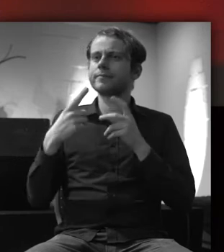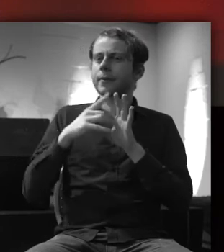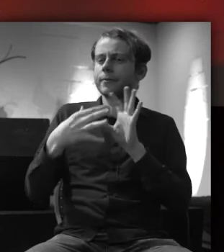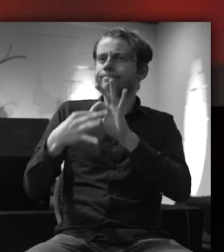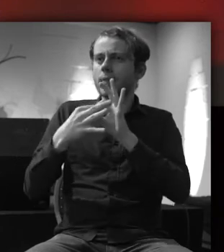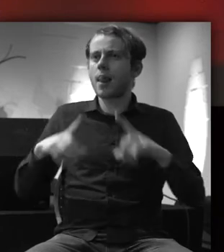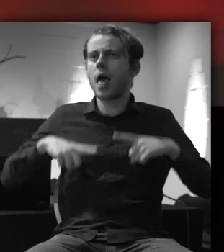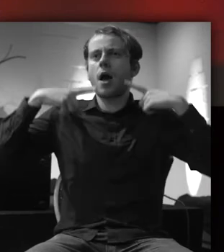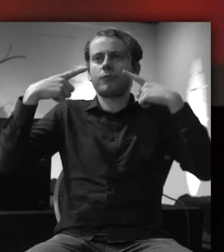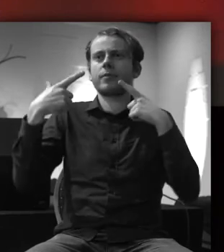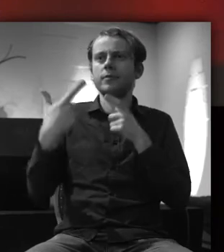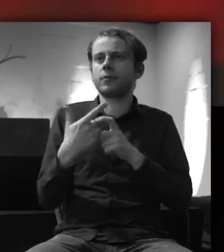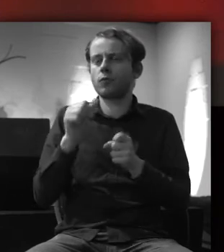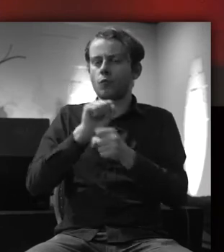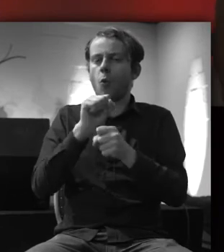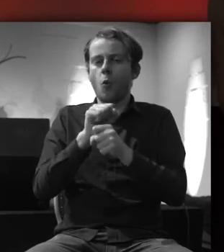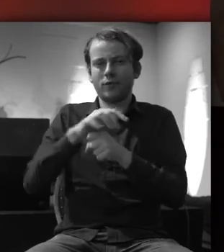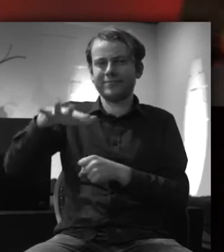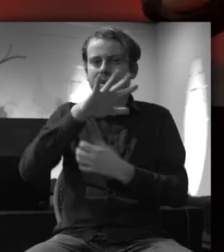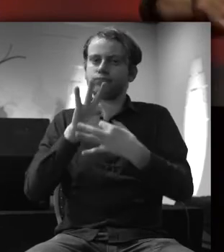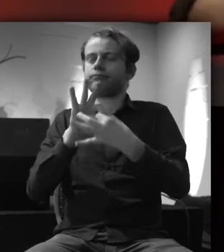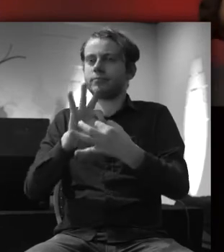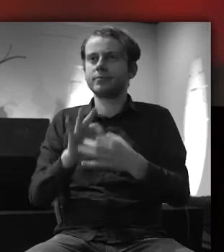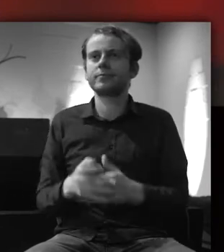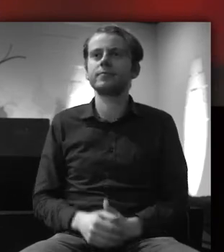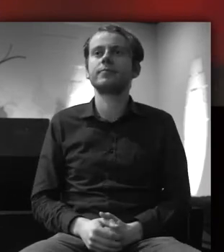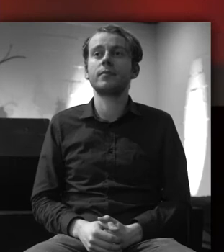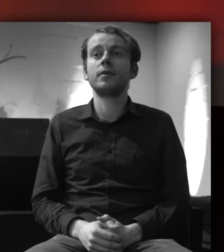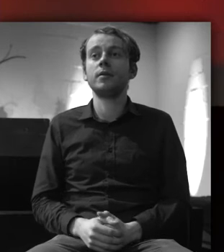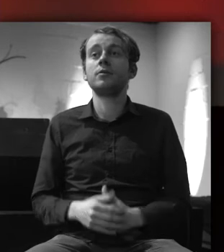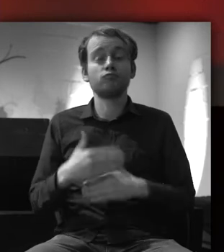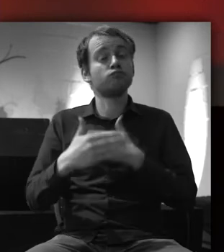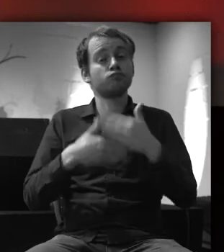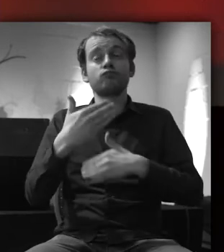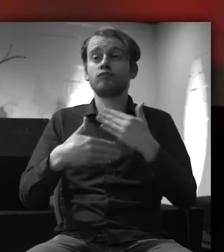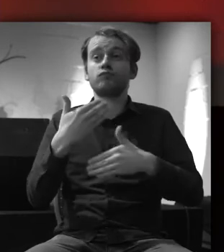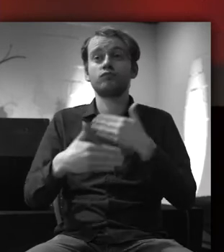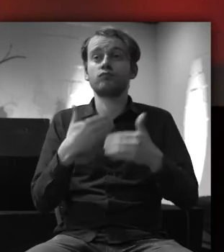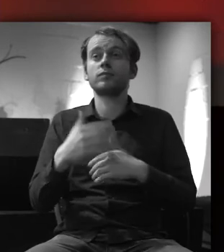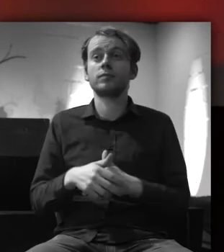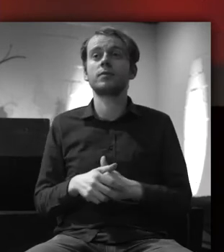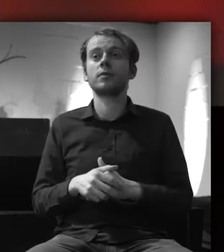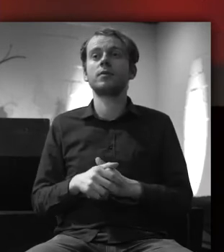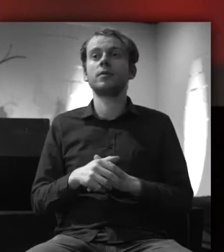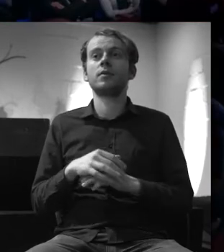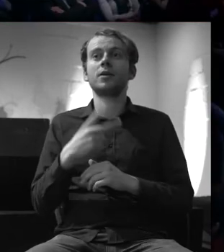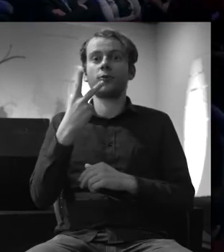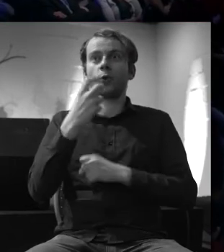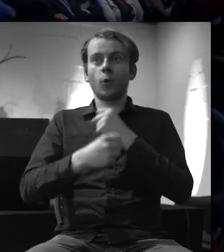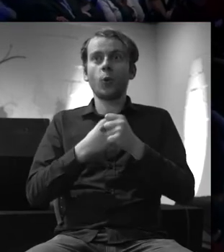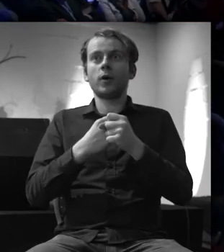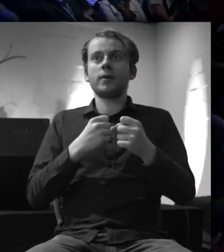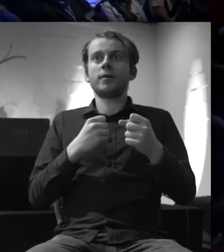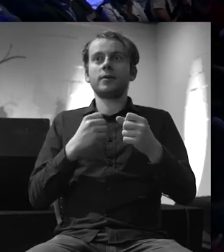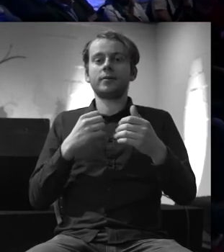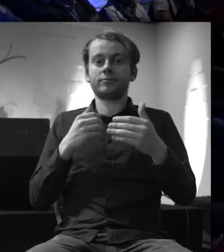within workspace. But after 2 years, I found that there are much more values coming from this. And I found that